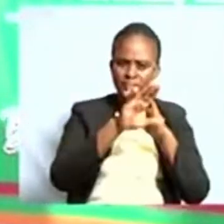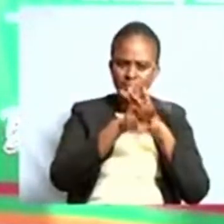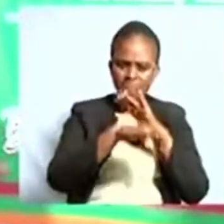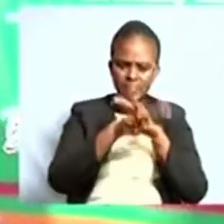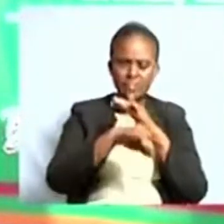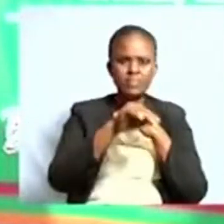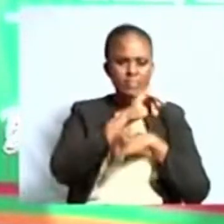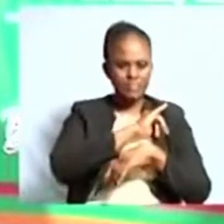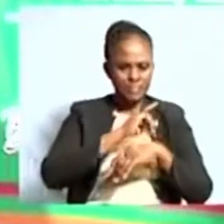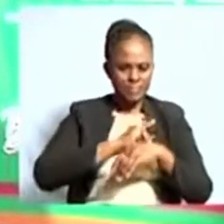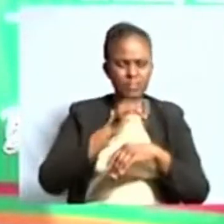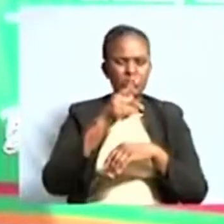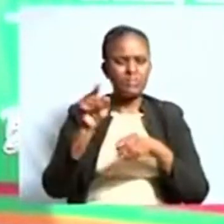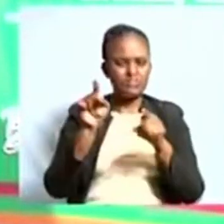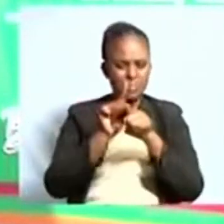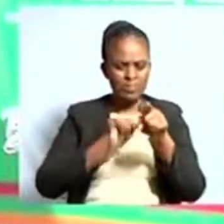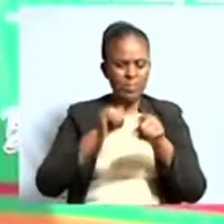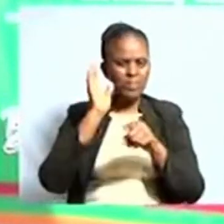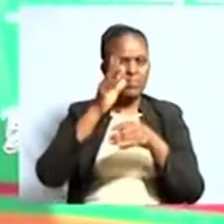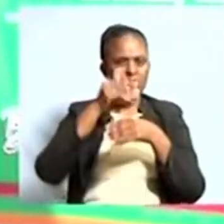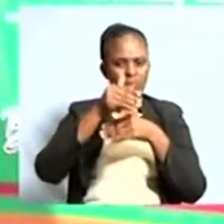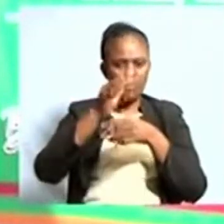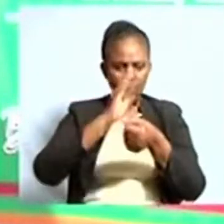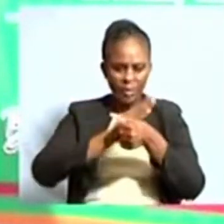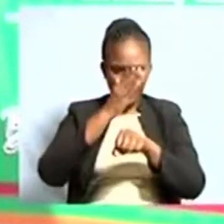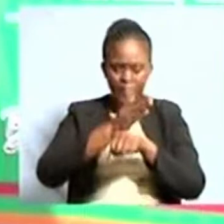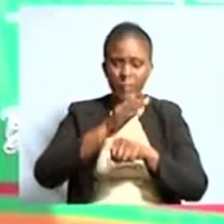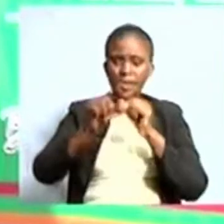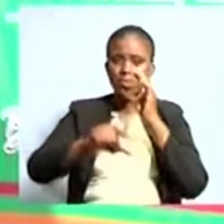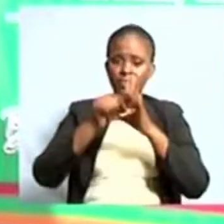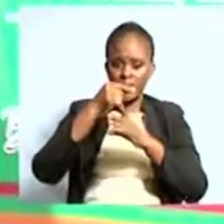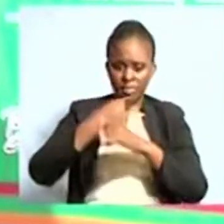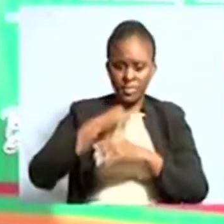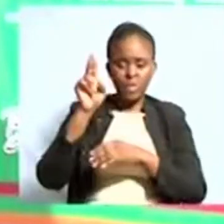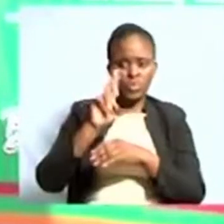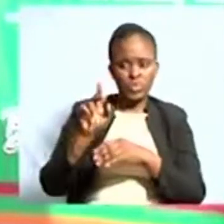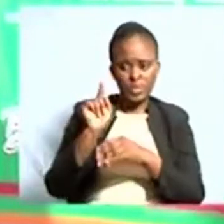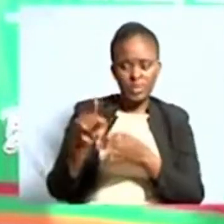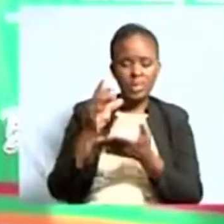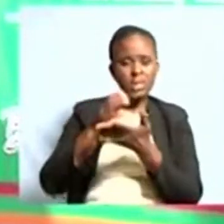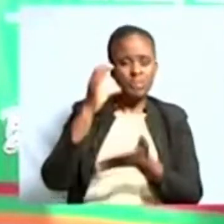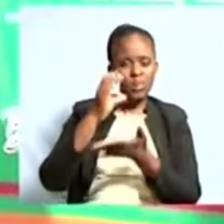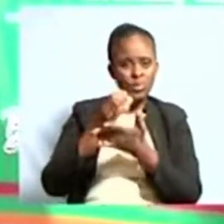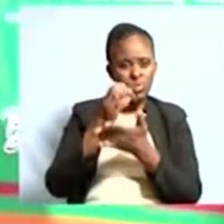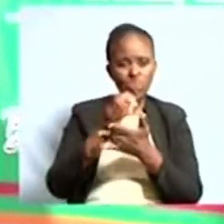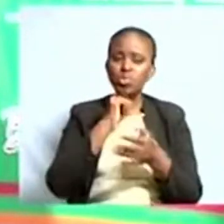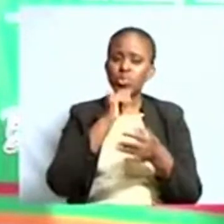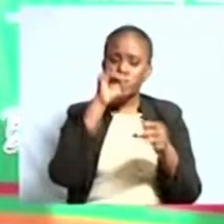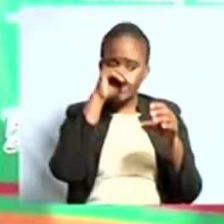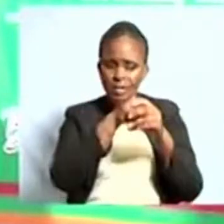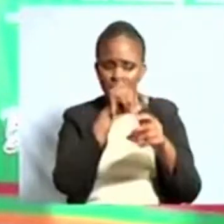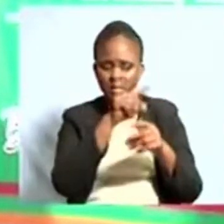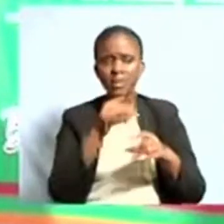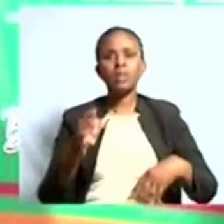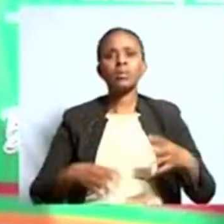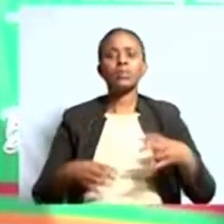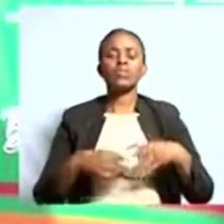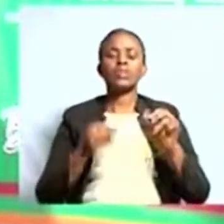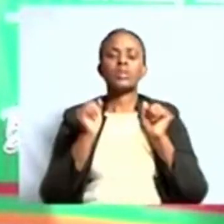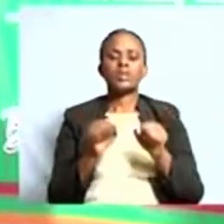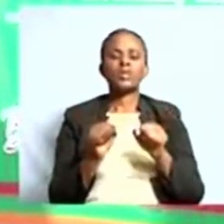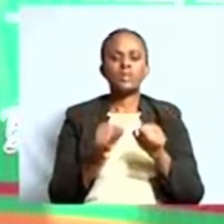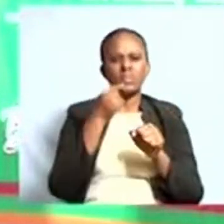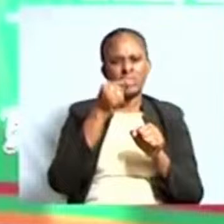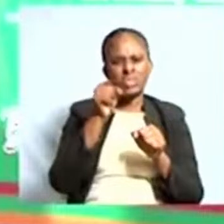it will be registered. So once they find me using this bottle, despite of the content, they can complain. Say, why